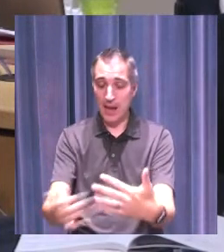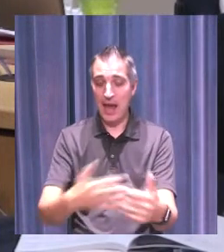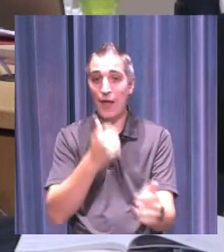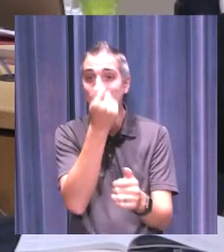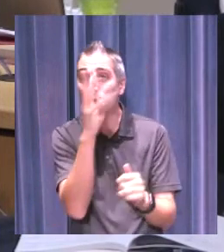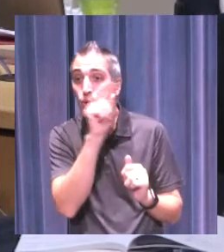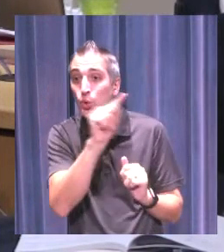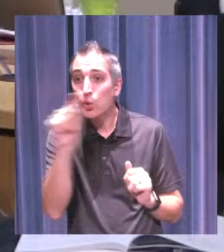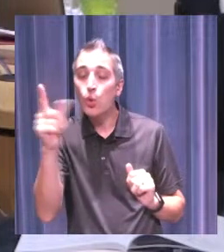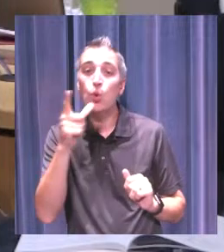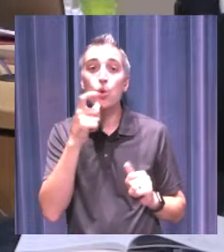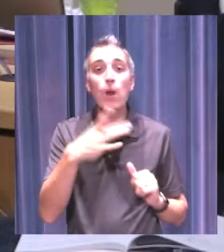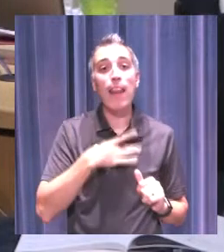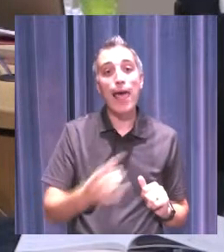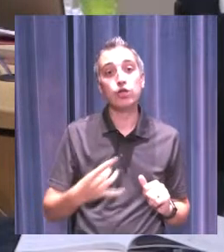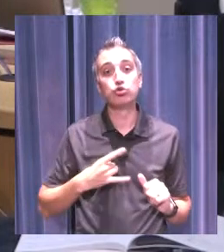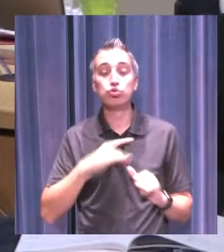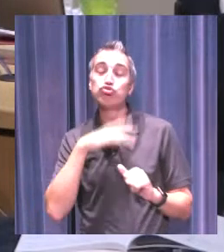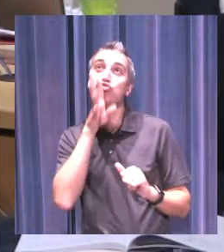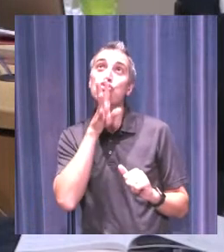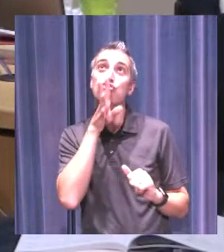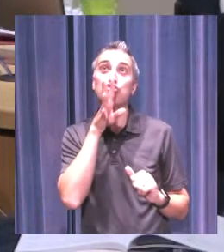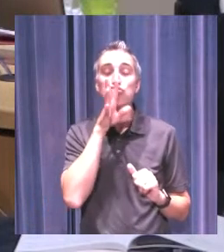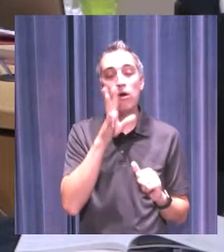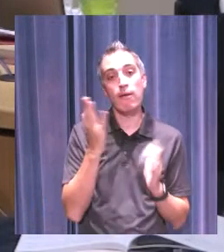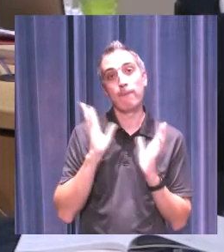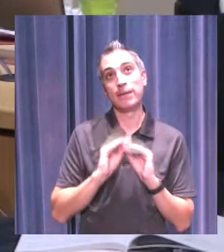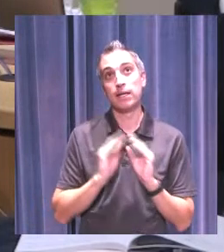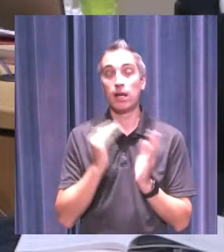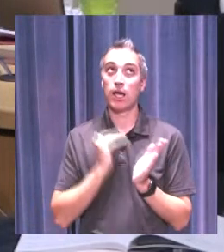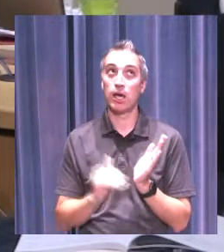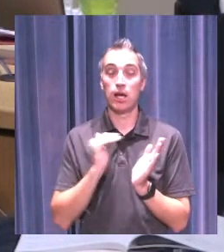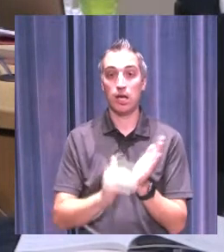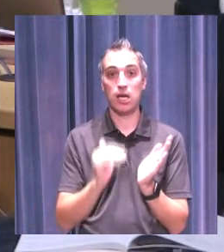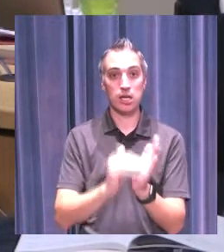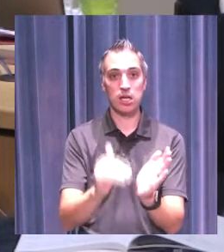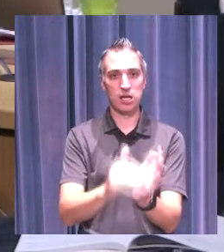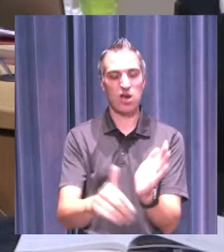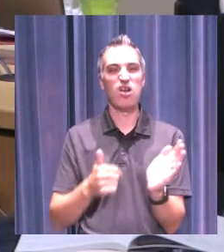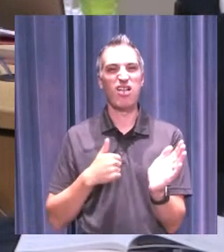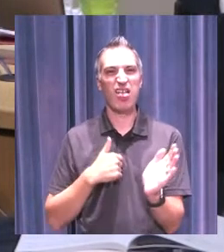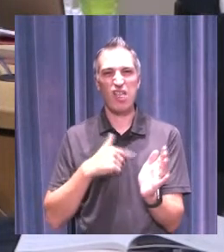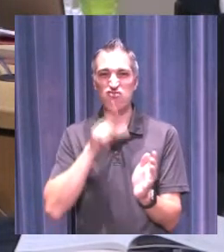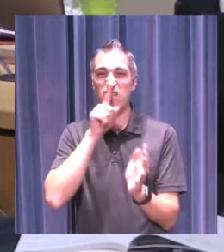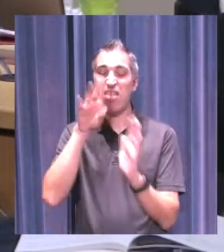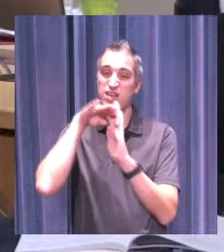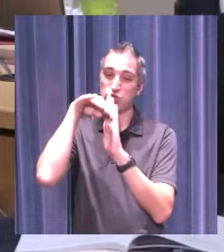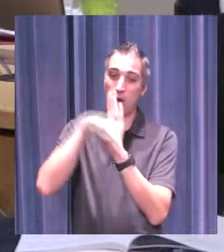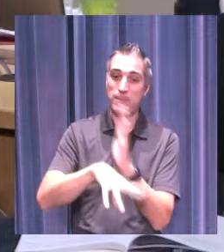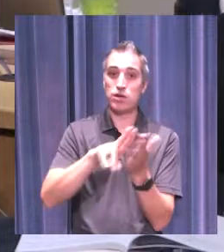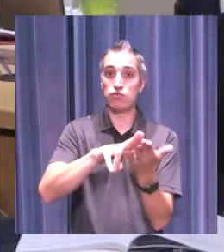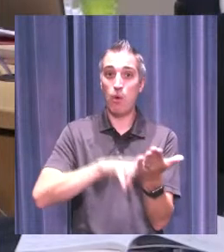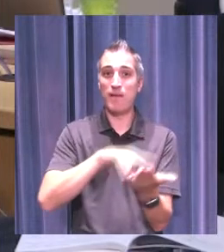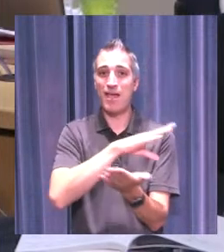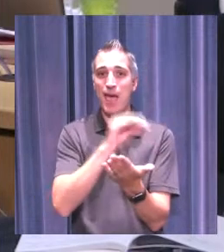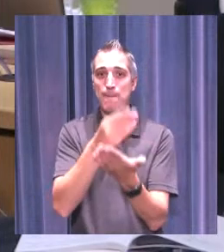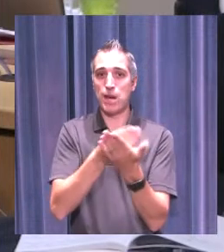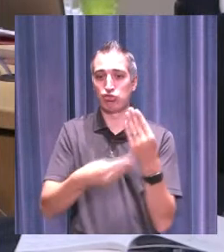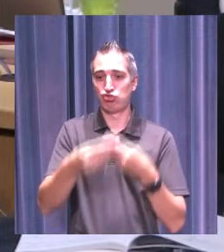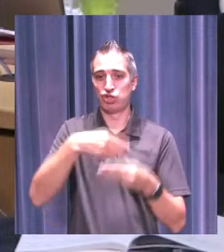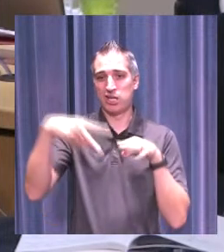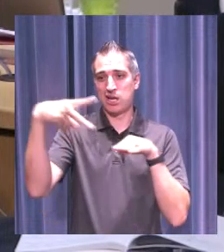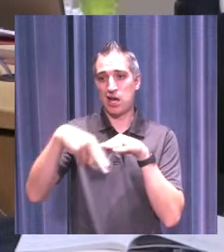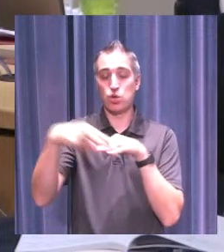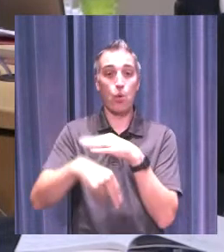few who like to hear themselves talk. Meeting after meeting, this board hears a growing concern of declining enrollment and budgetary cuts.